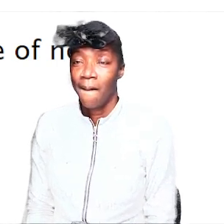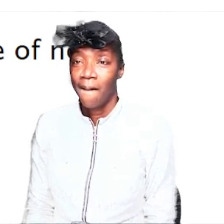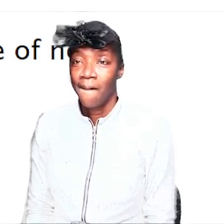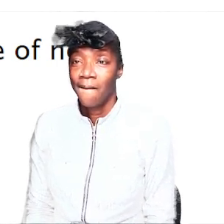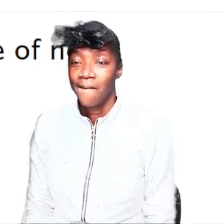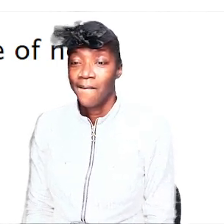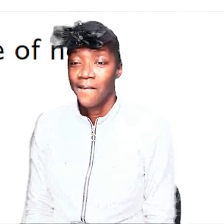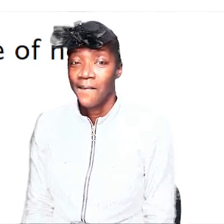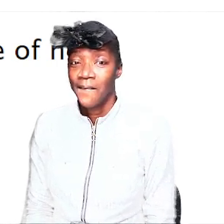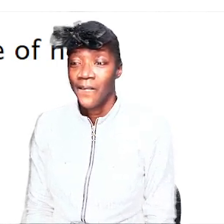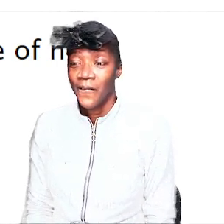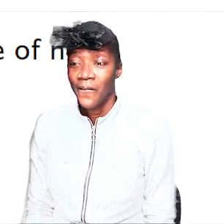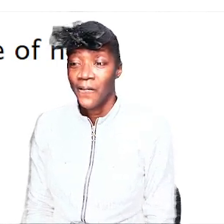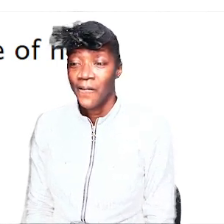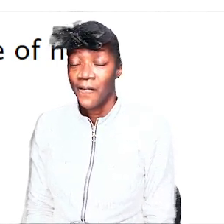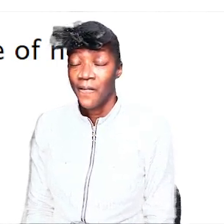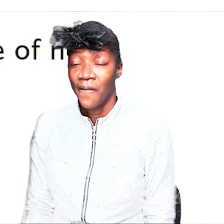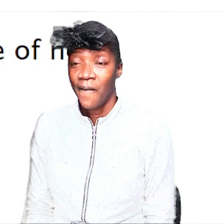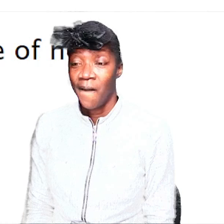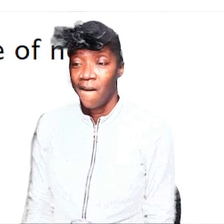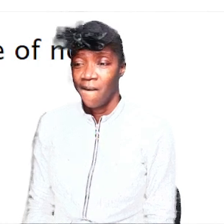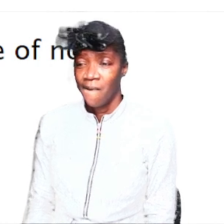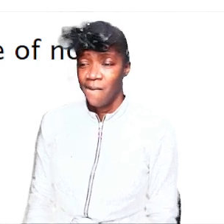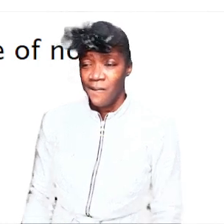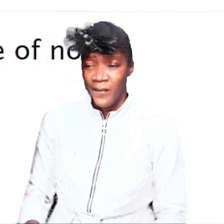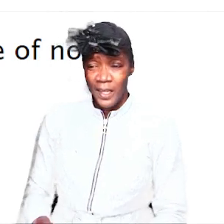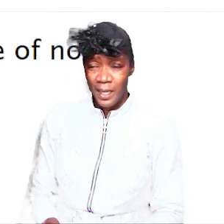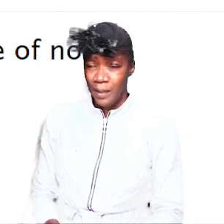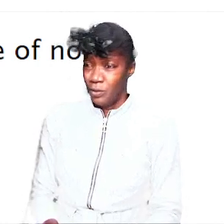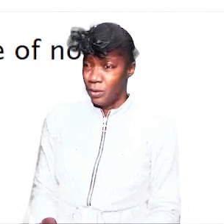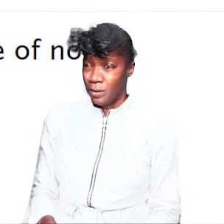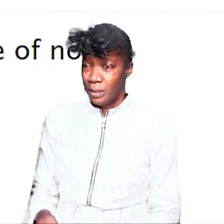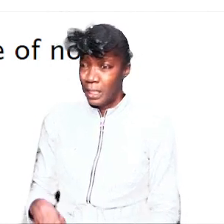he just gave out a decree.